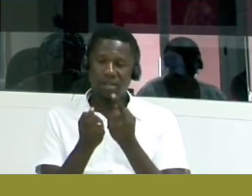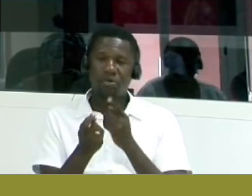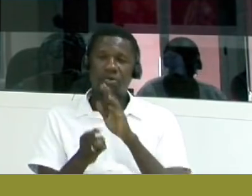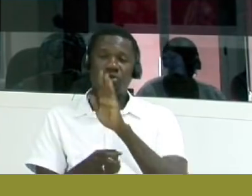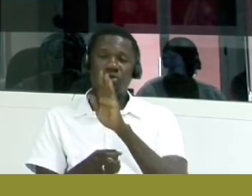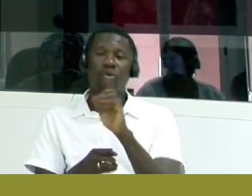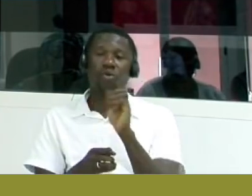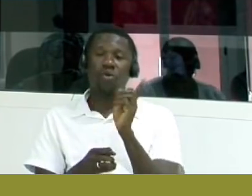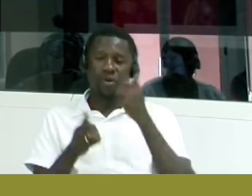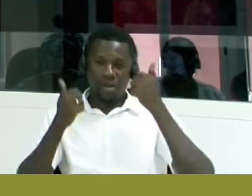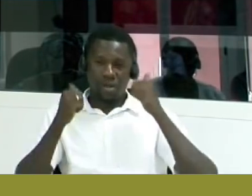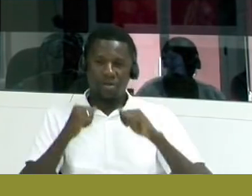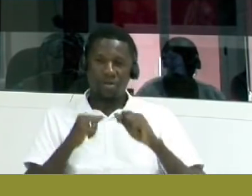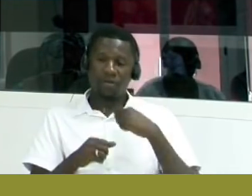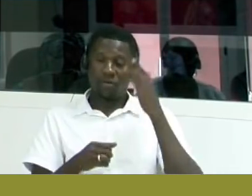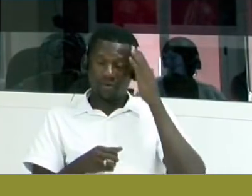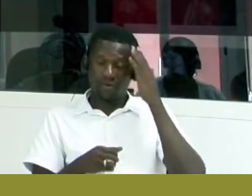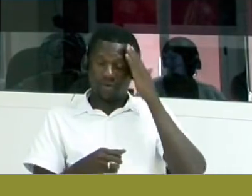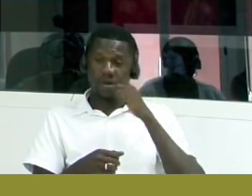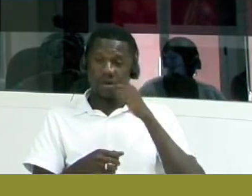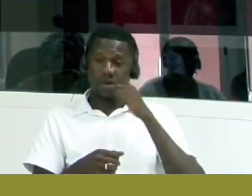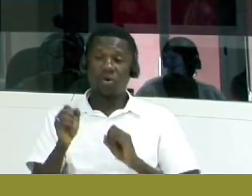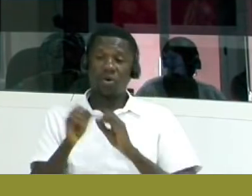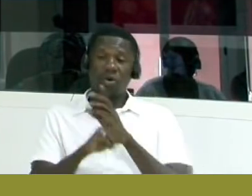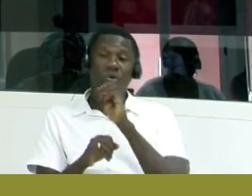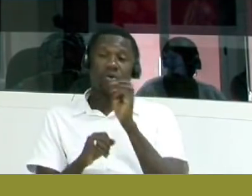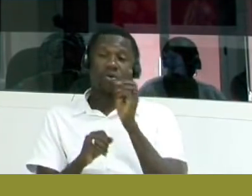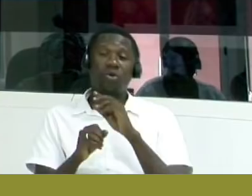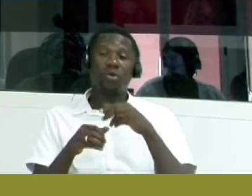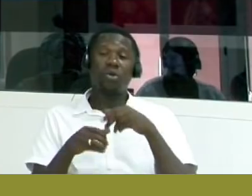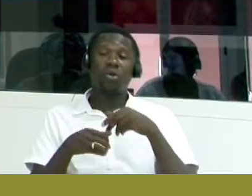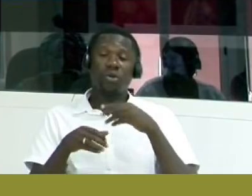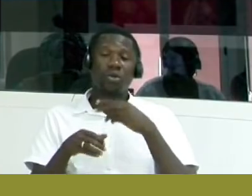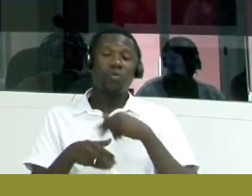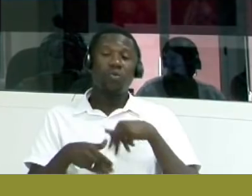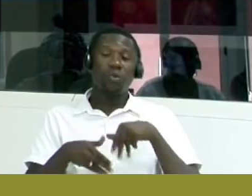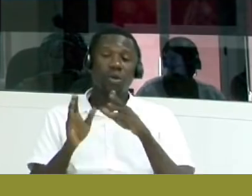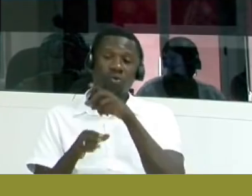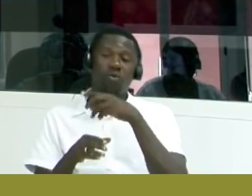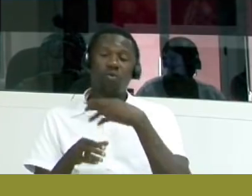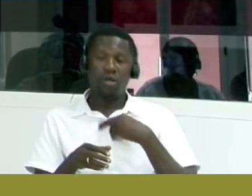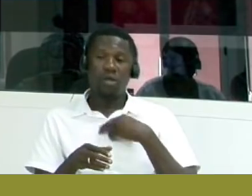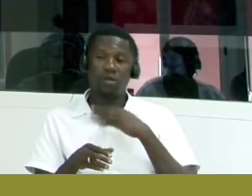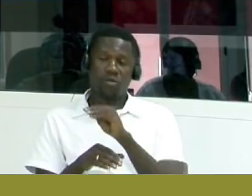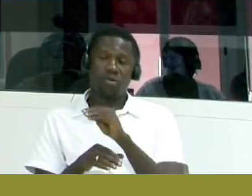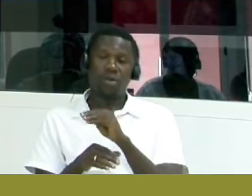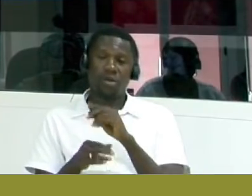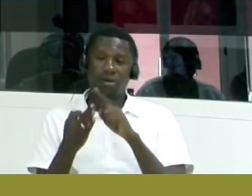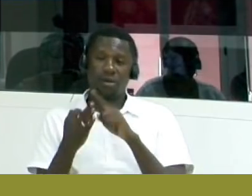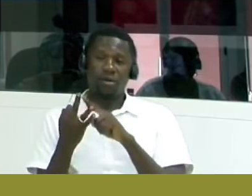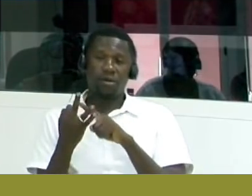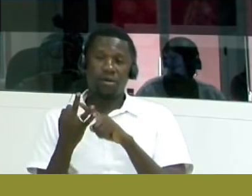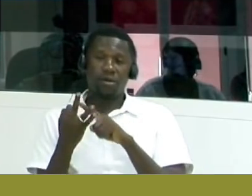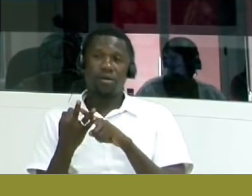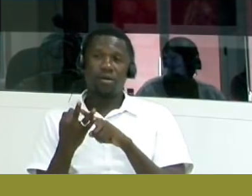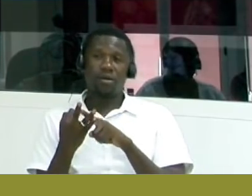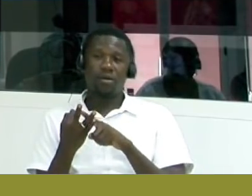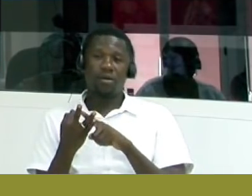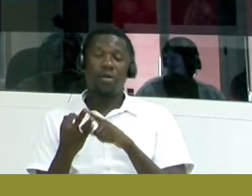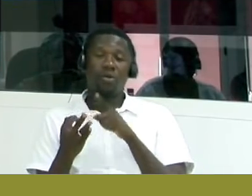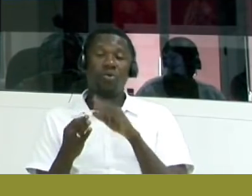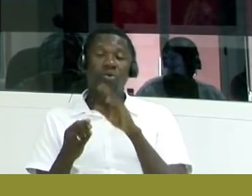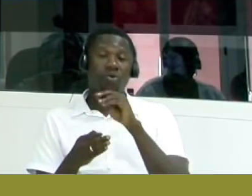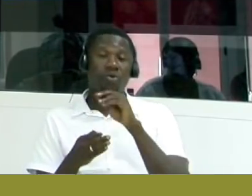after you realized that your orders were not being implemented in the way you wanted them to be implemented. Yeah. You did